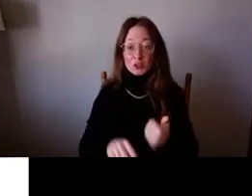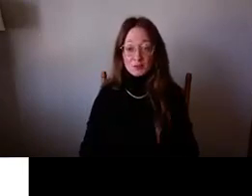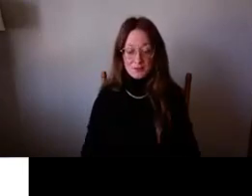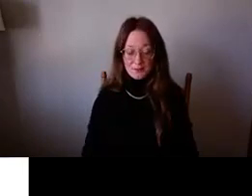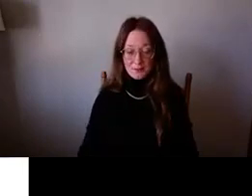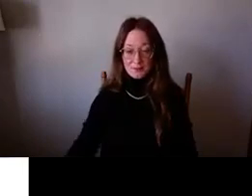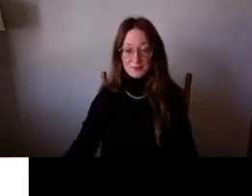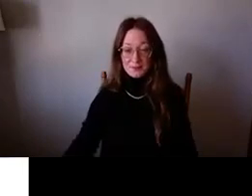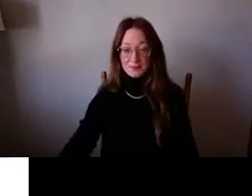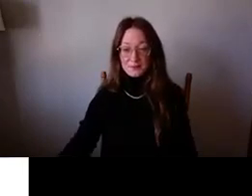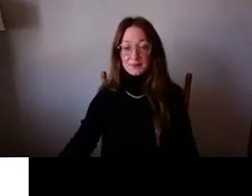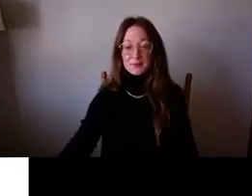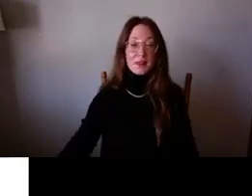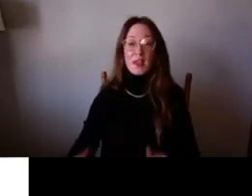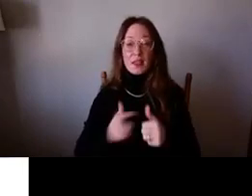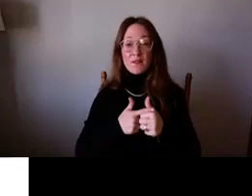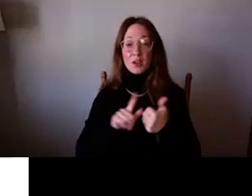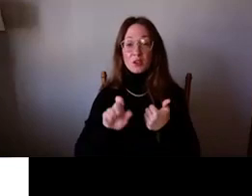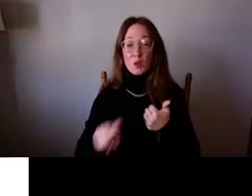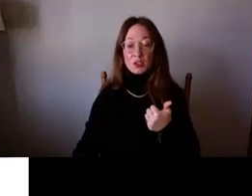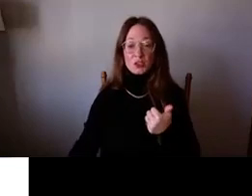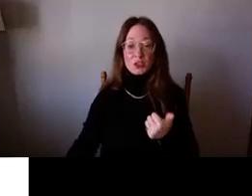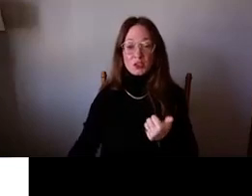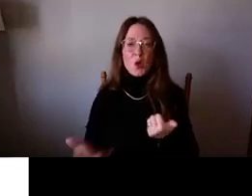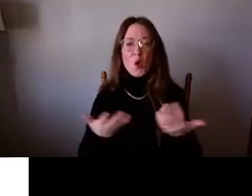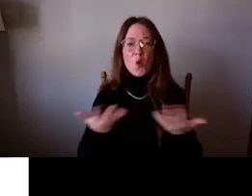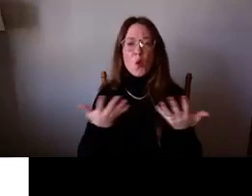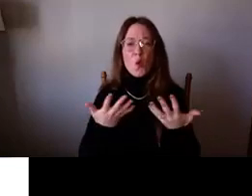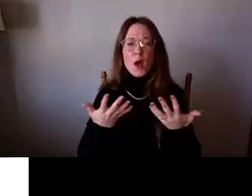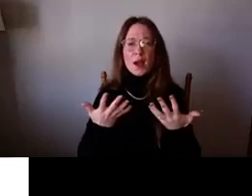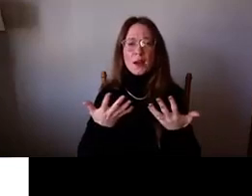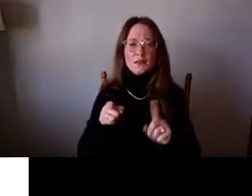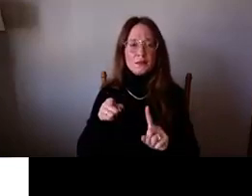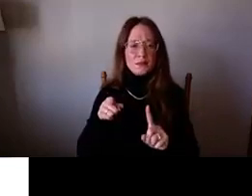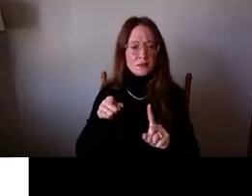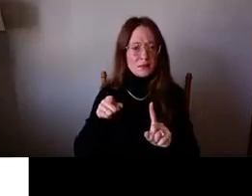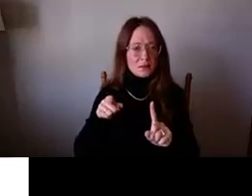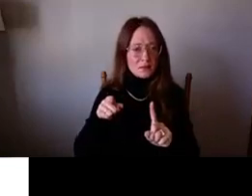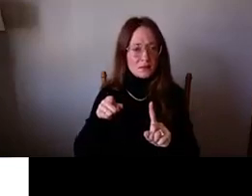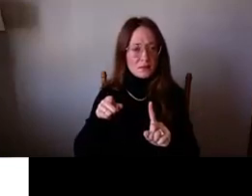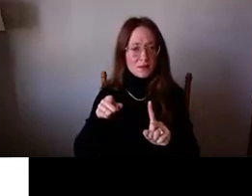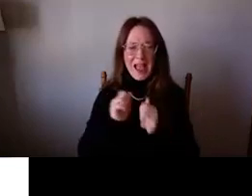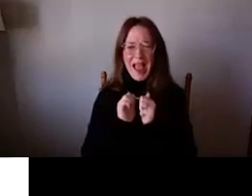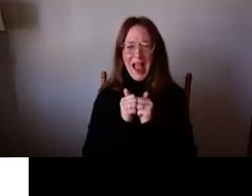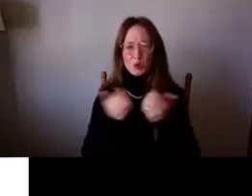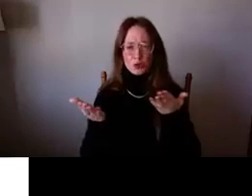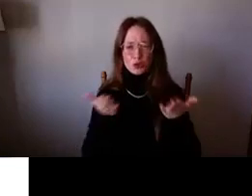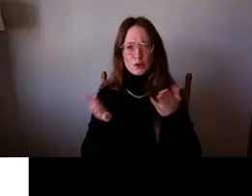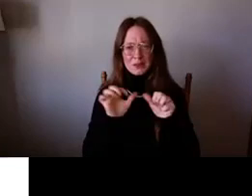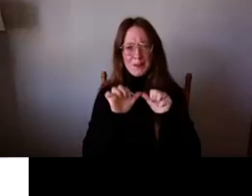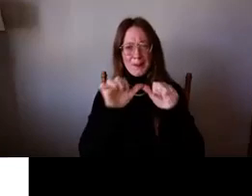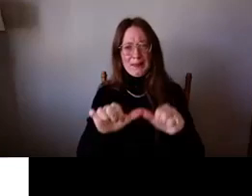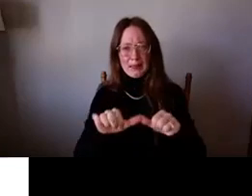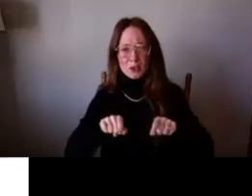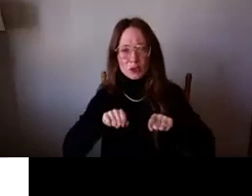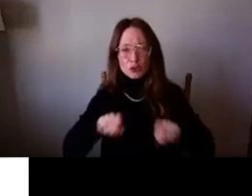And the first question is, what is OSERS doing to make sure that services are maintained during the pandemic? And with